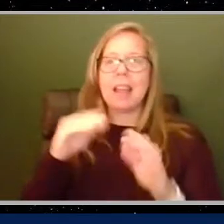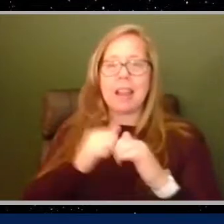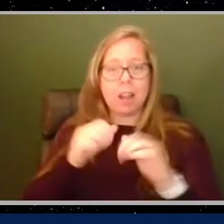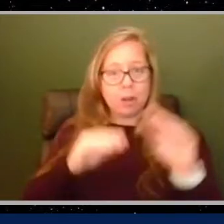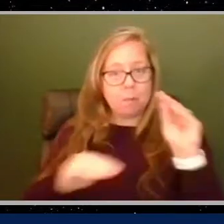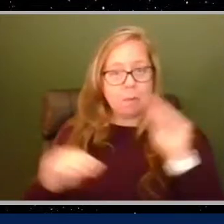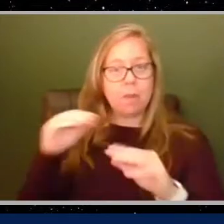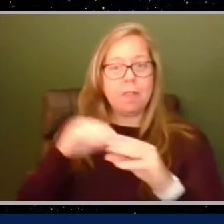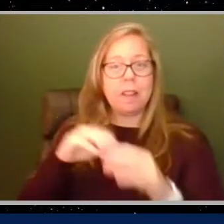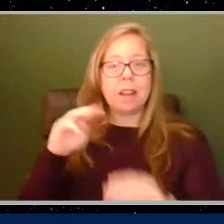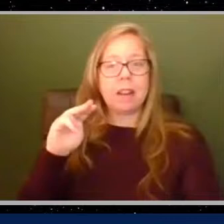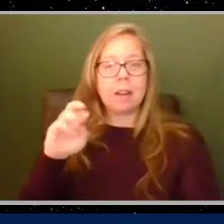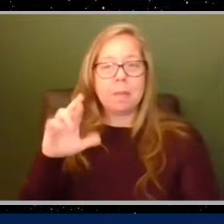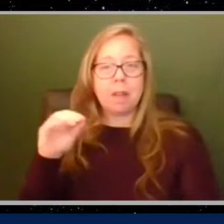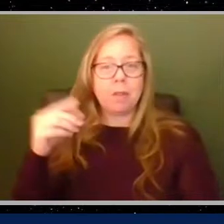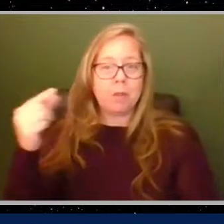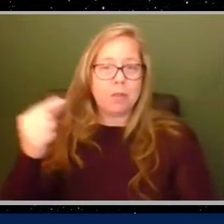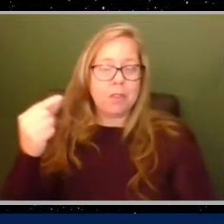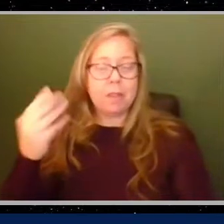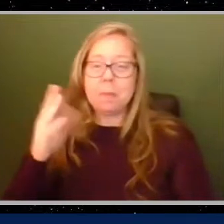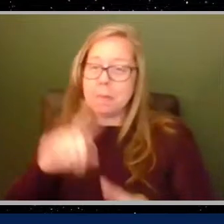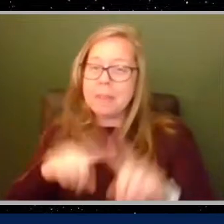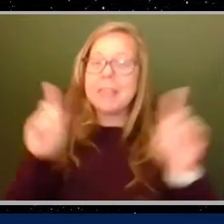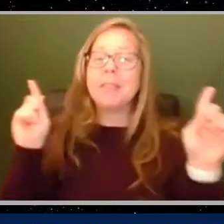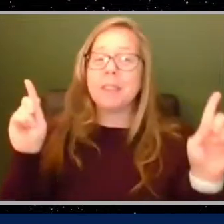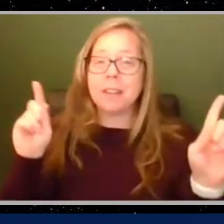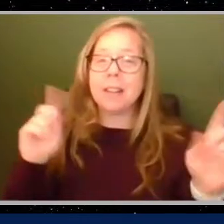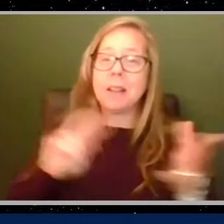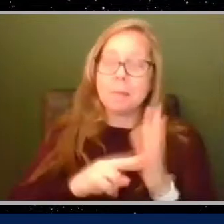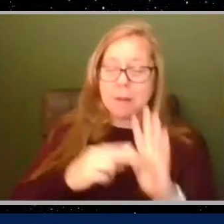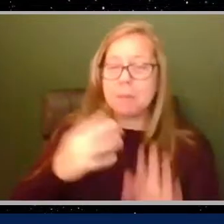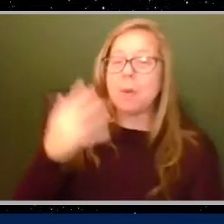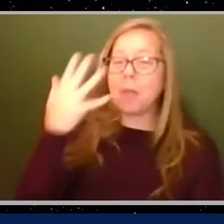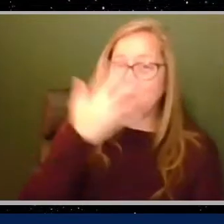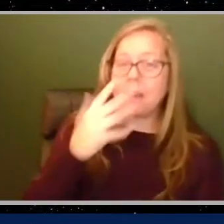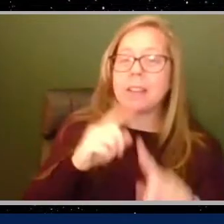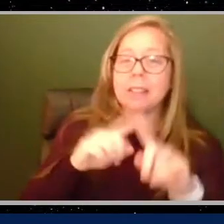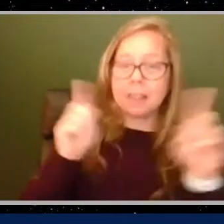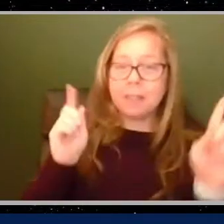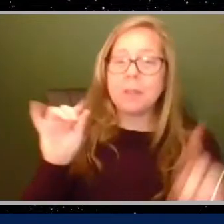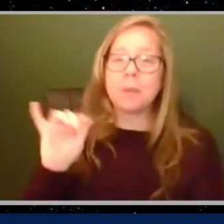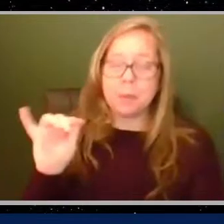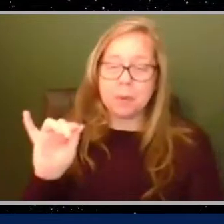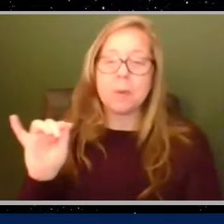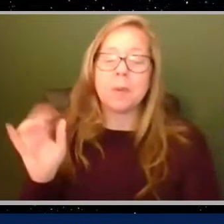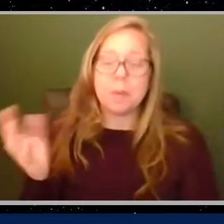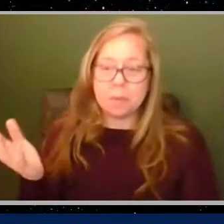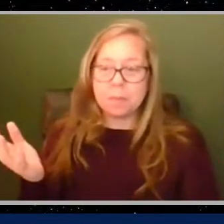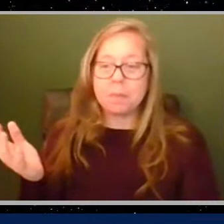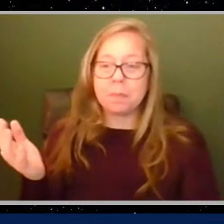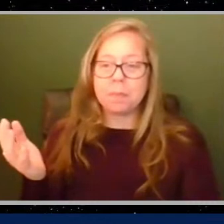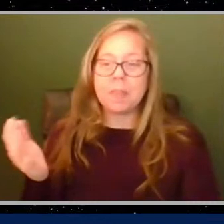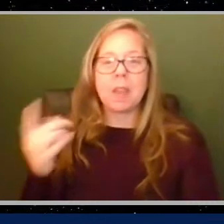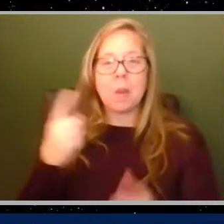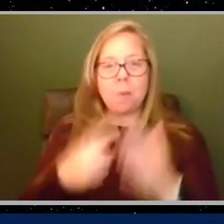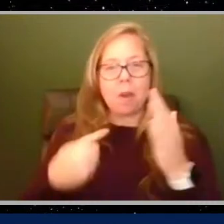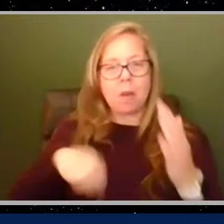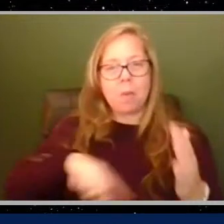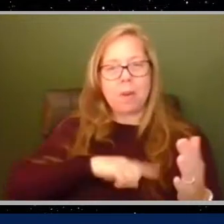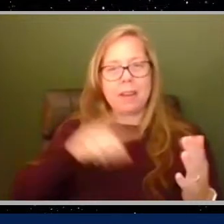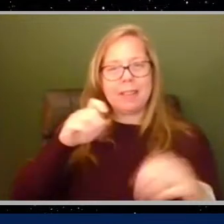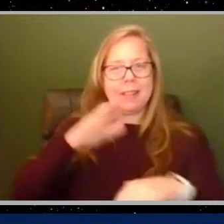going to be different. Yeah. So it may take a totally different shape. A prosthetic can take a totally different shape. So than what we would need